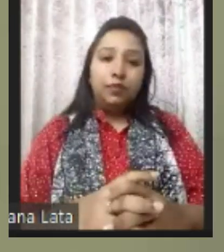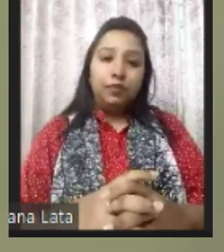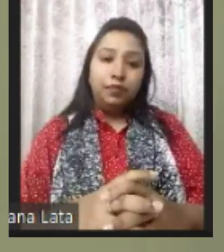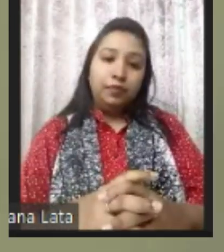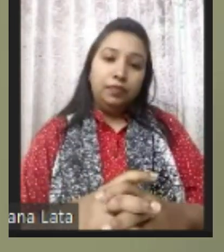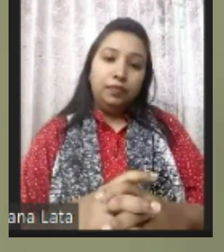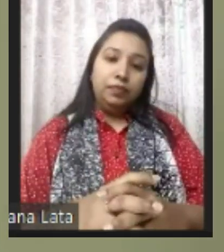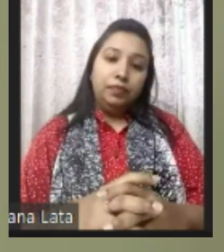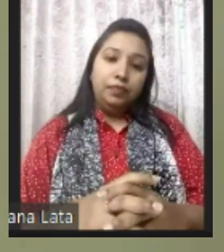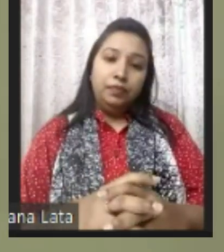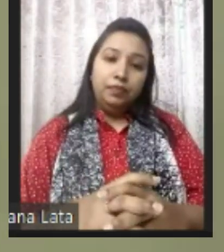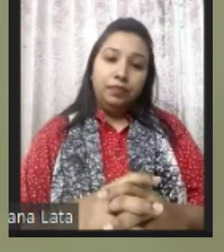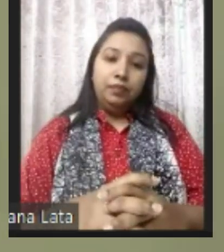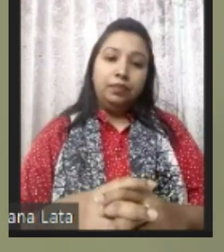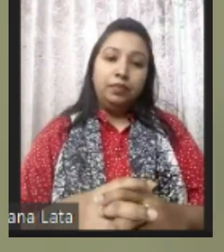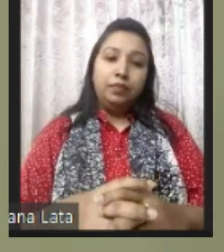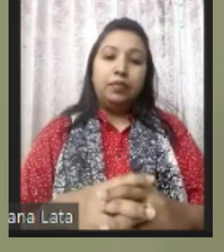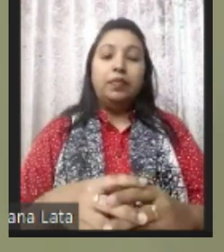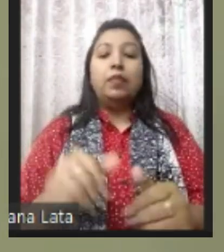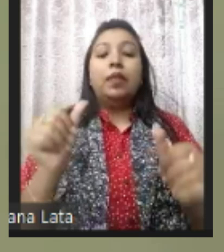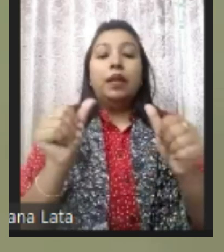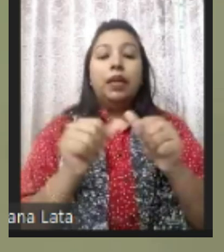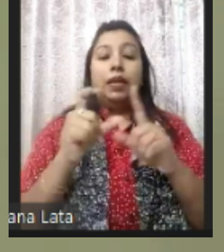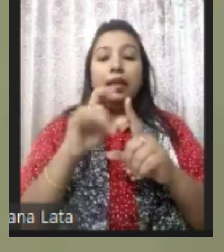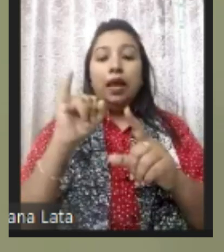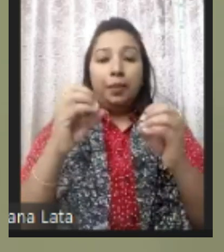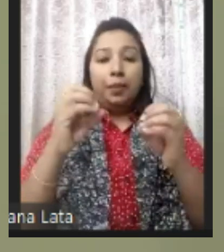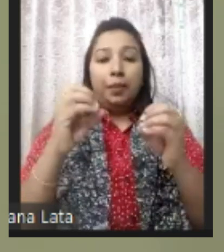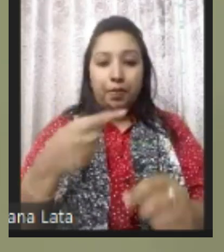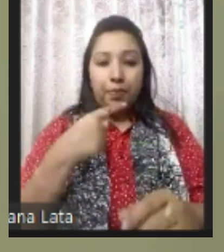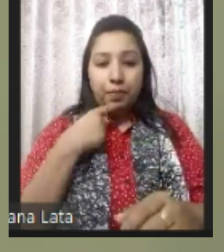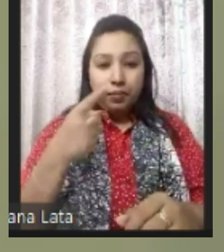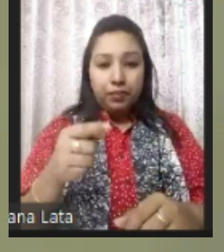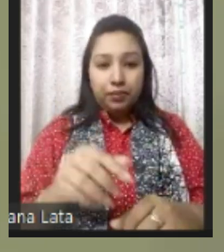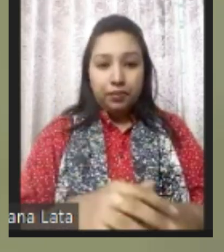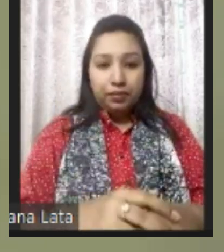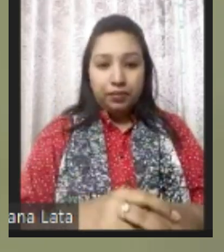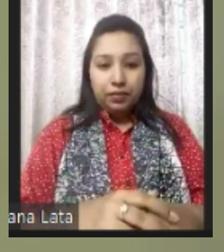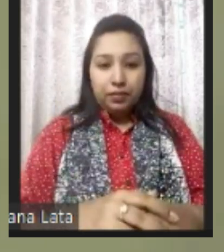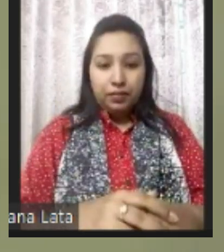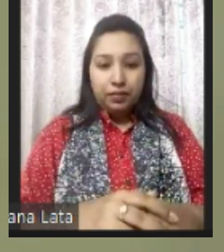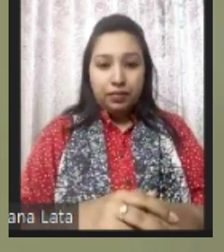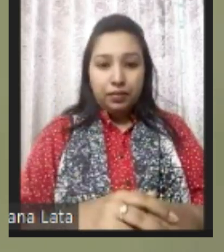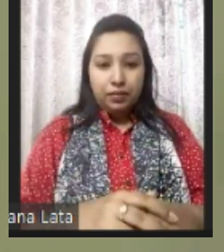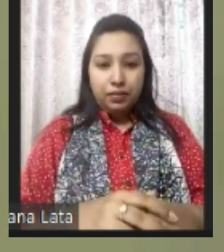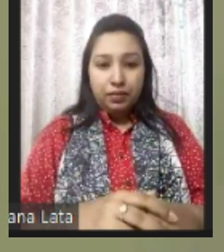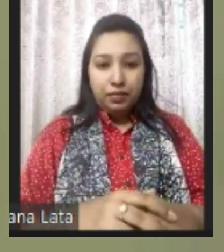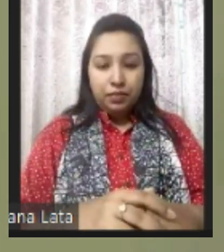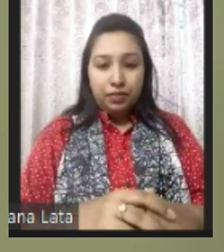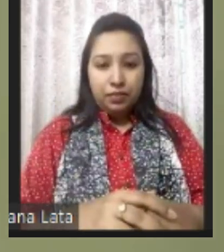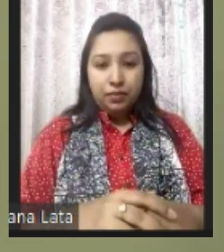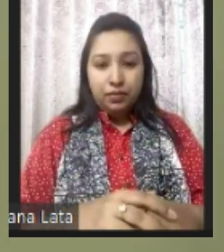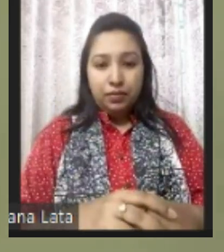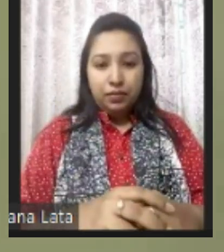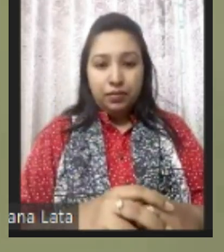Thank you very much, Mr. Adib. So specially abled, I don't think, I think we should really go towards that kind of an empowered